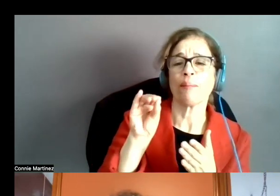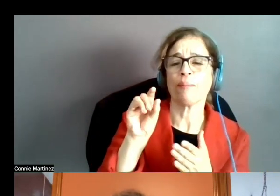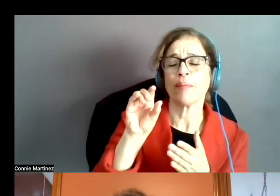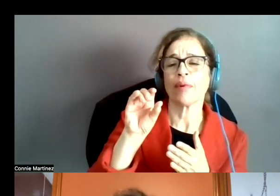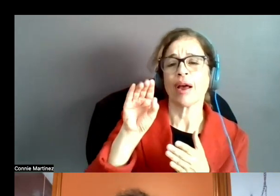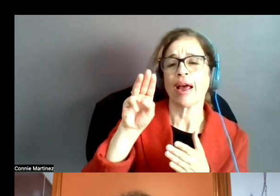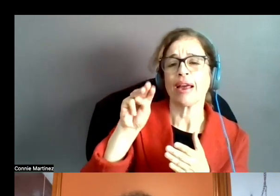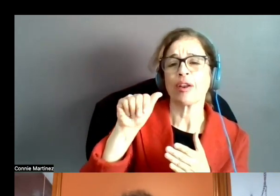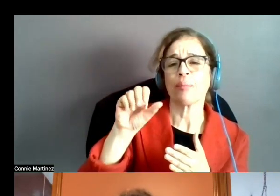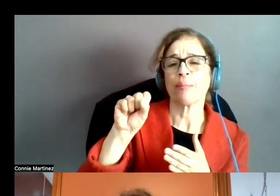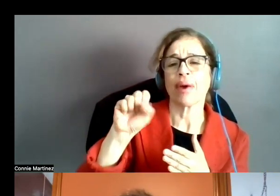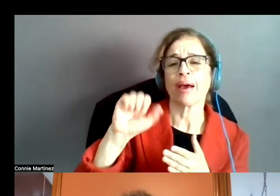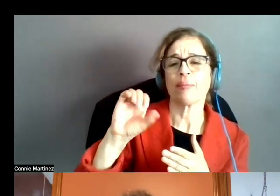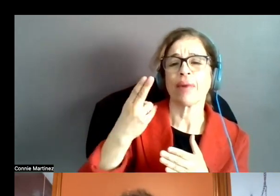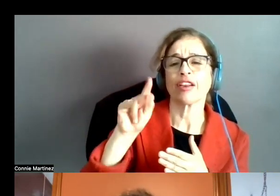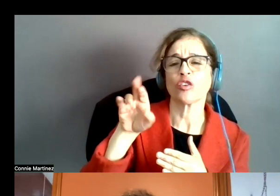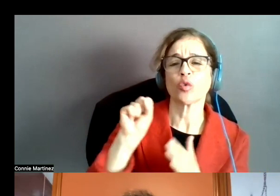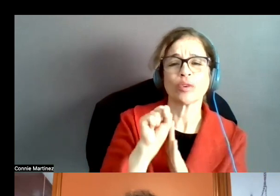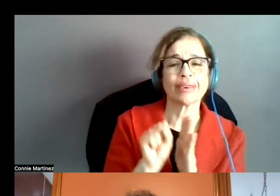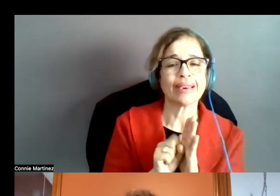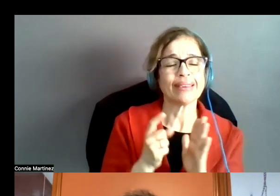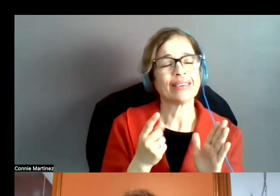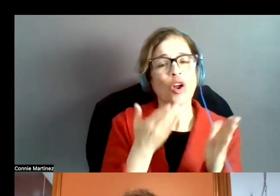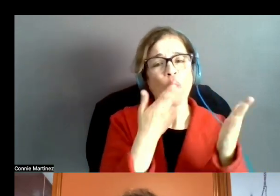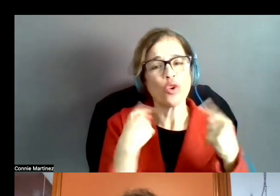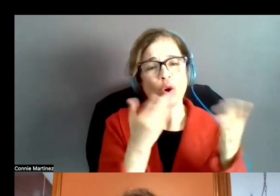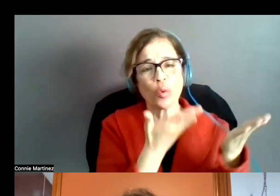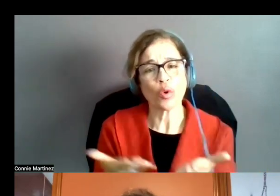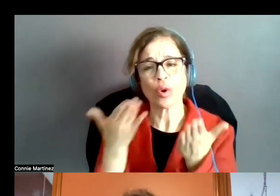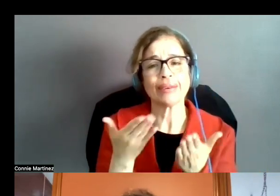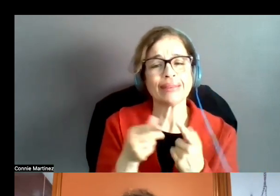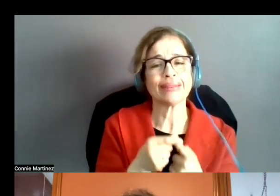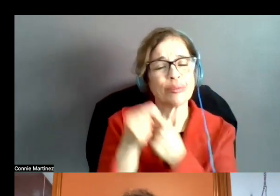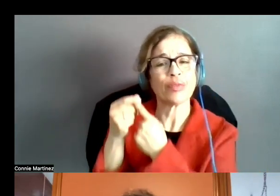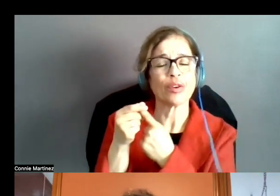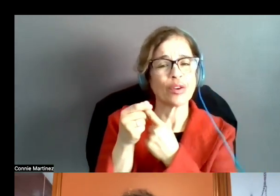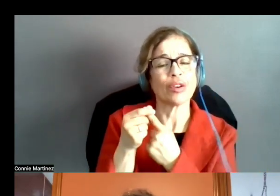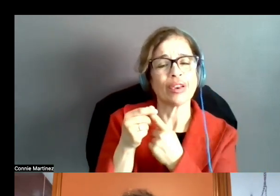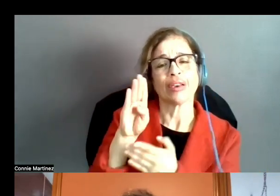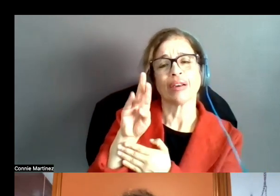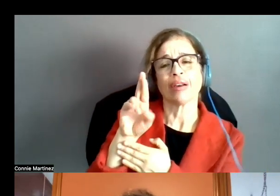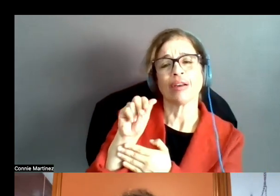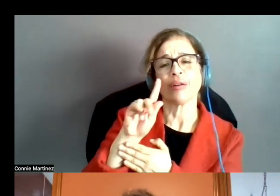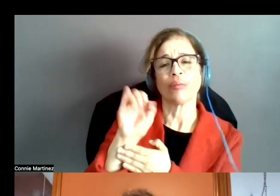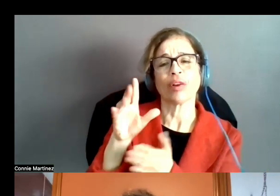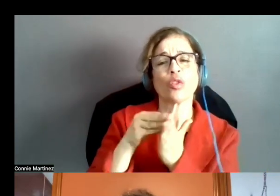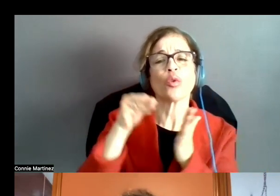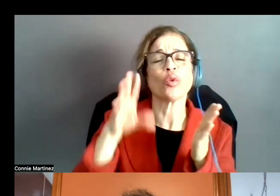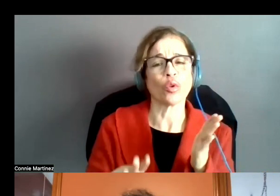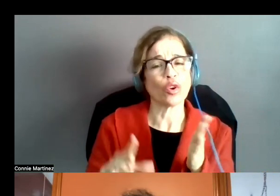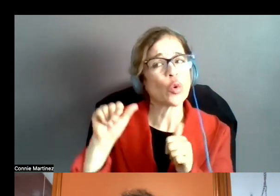in Massachusetts, and so basically we're trying to bring, especially to the Brazilian students, but